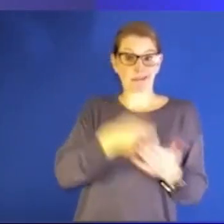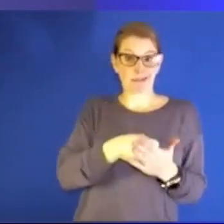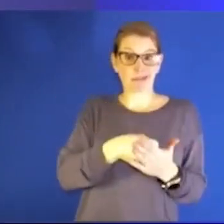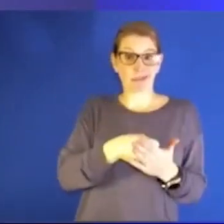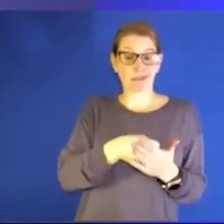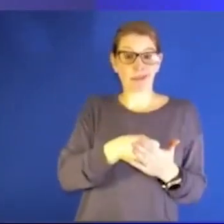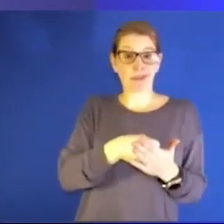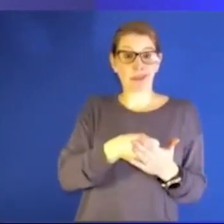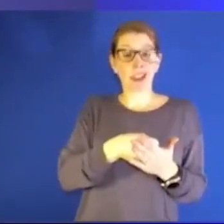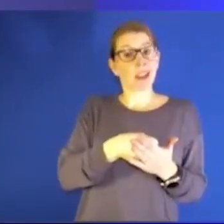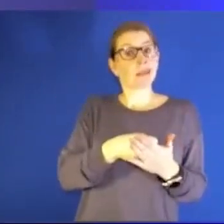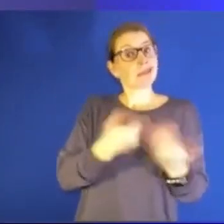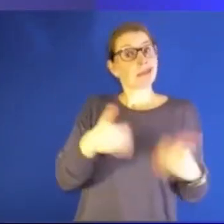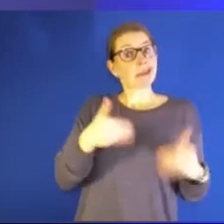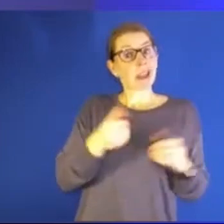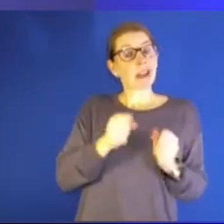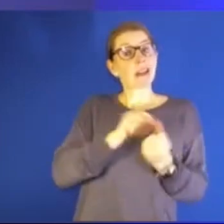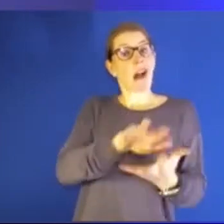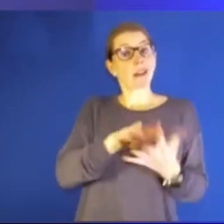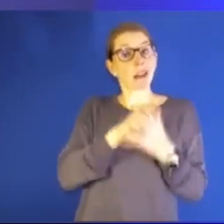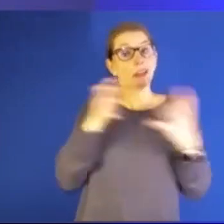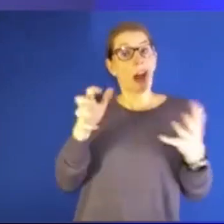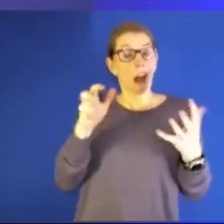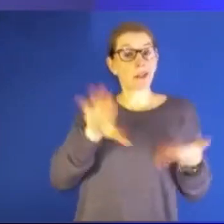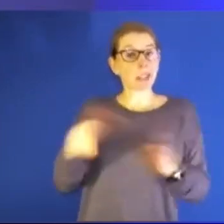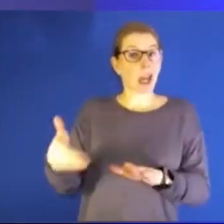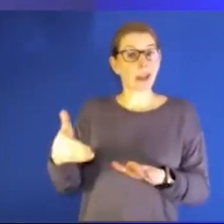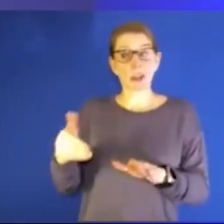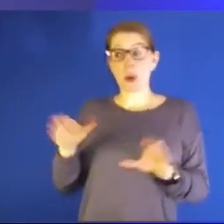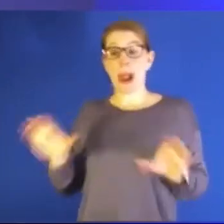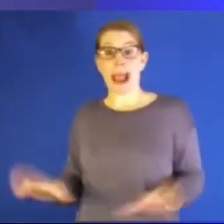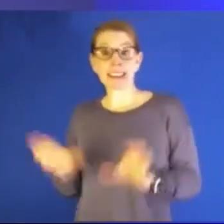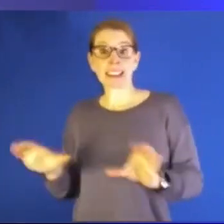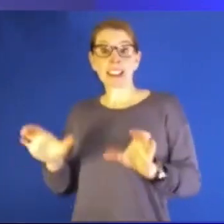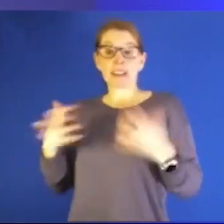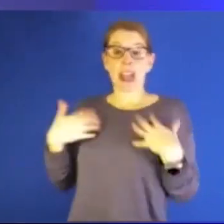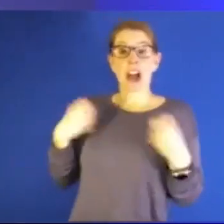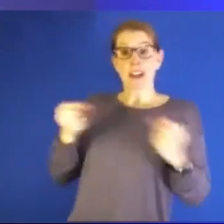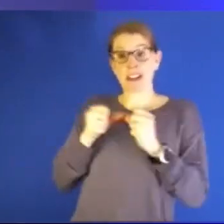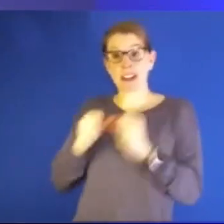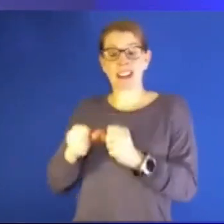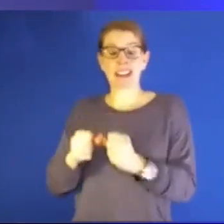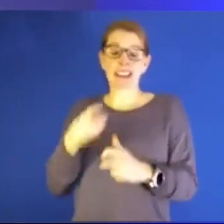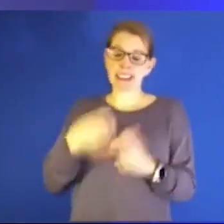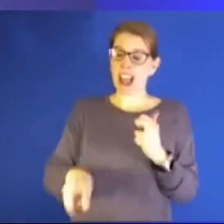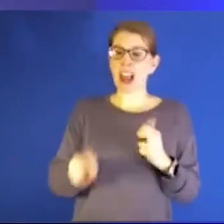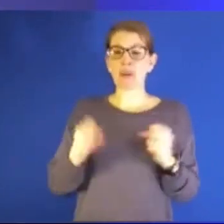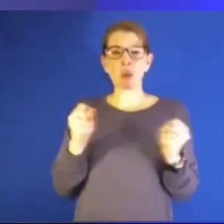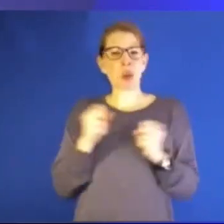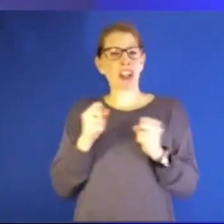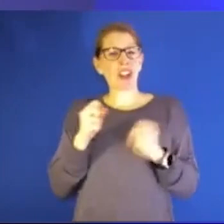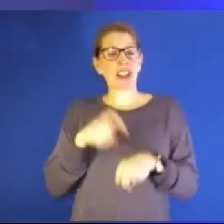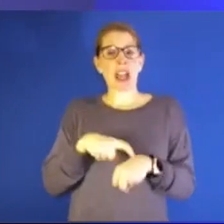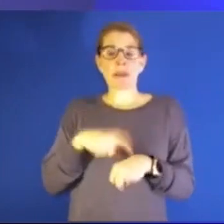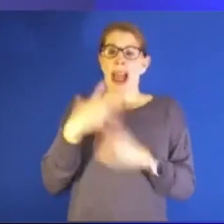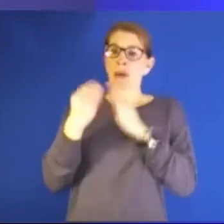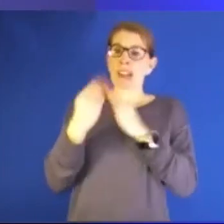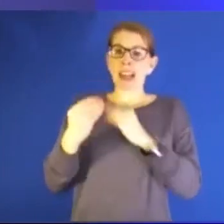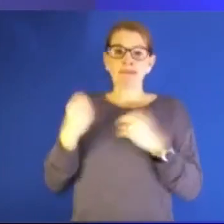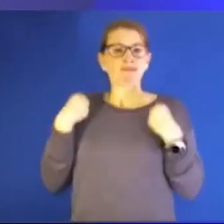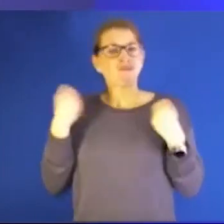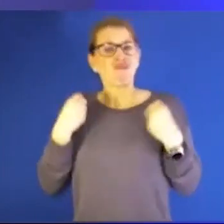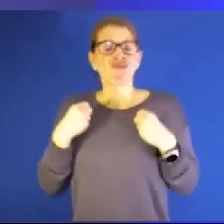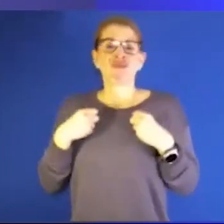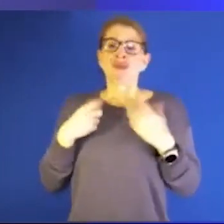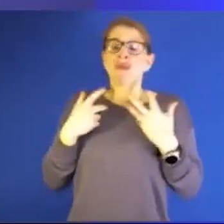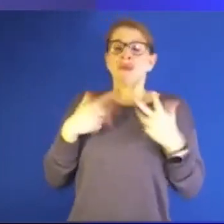death in the United States. And so staying active, staying healthy. It's tough in the wintertime to get out and exercise, but especially with the pandemic